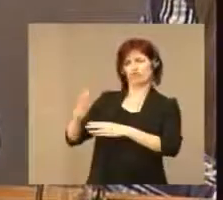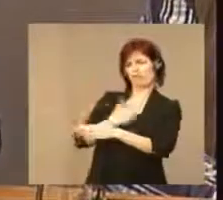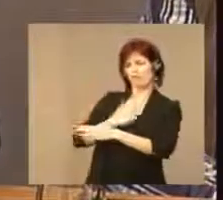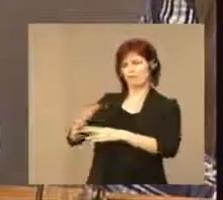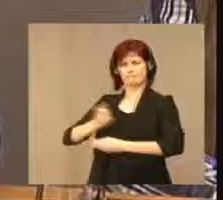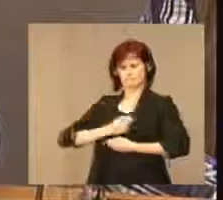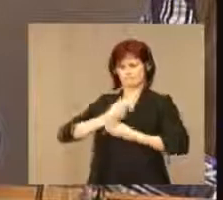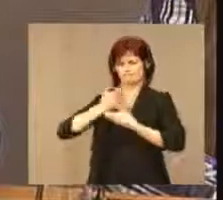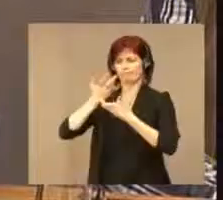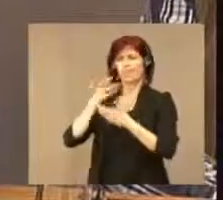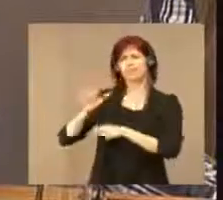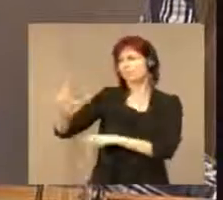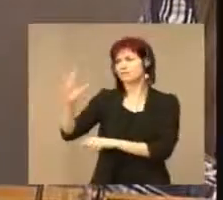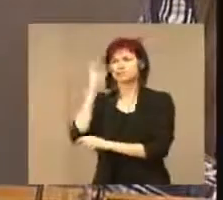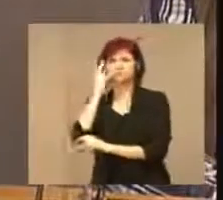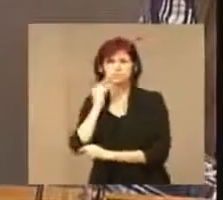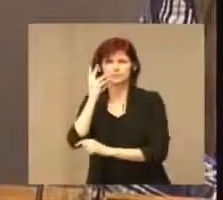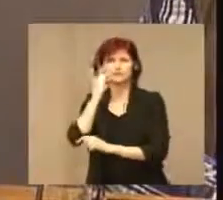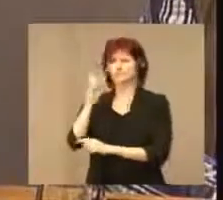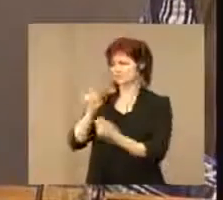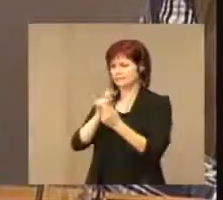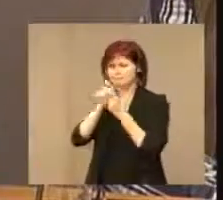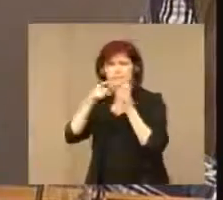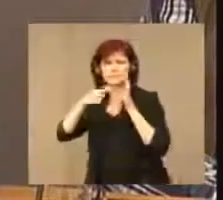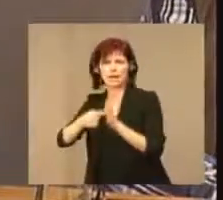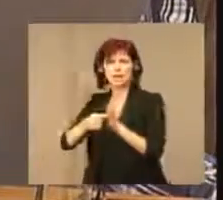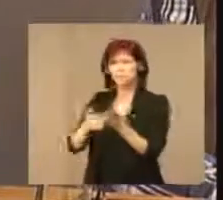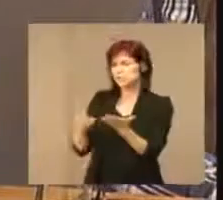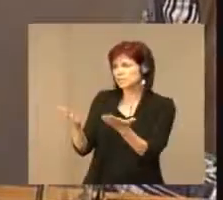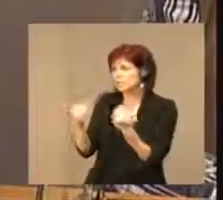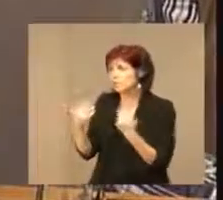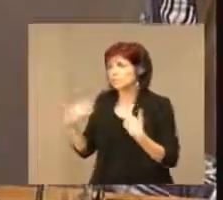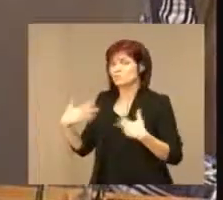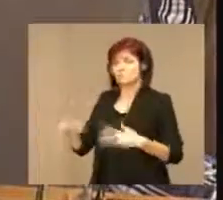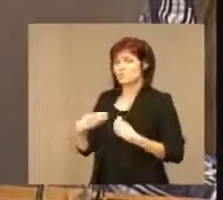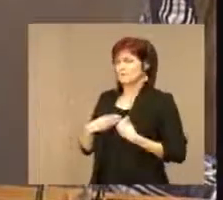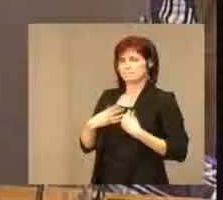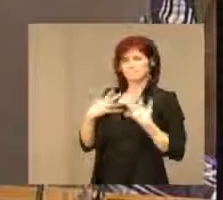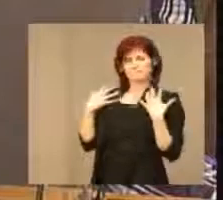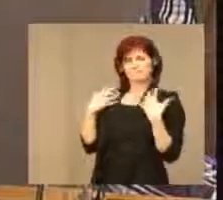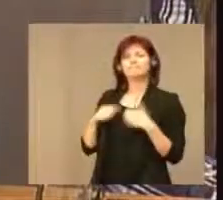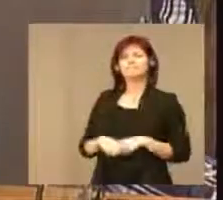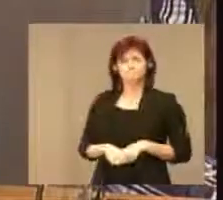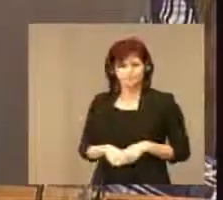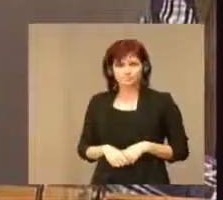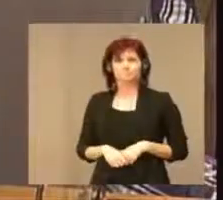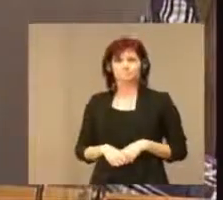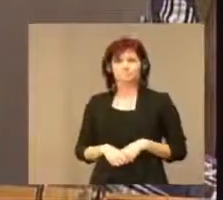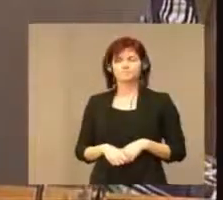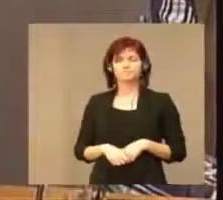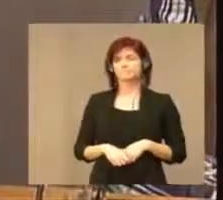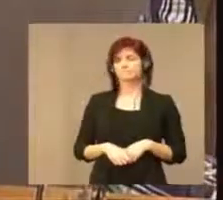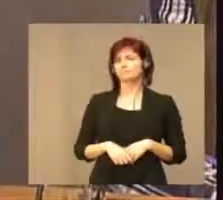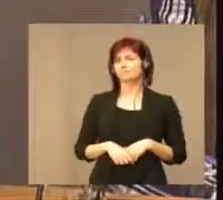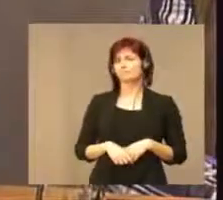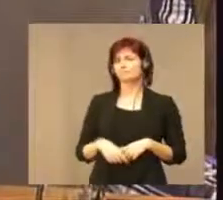the consultation come alive. And so a story was shared from representatives in one of